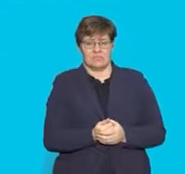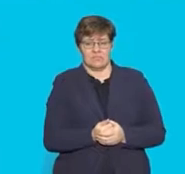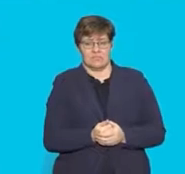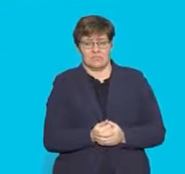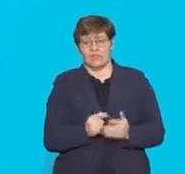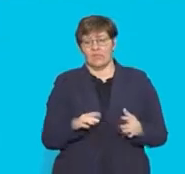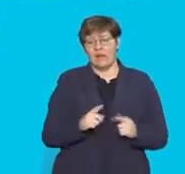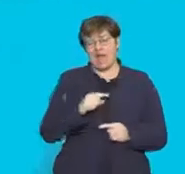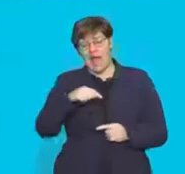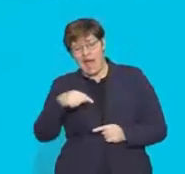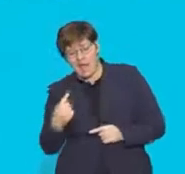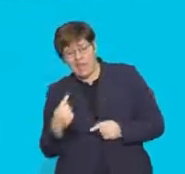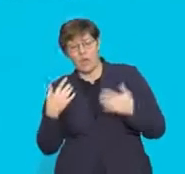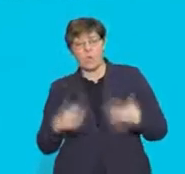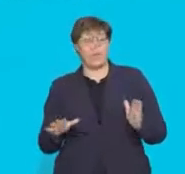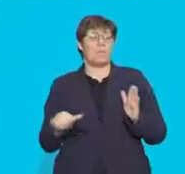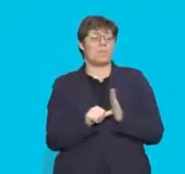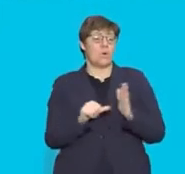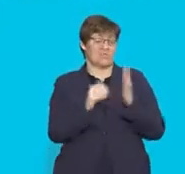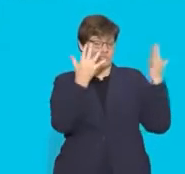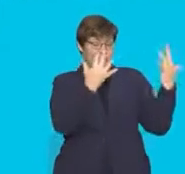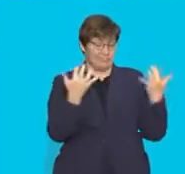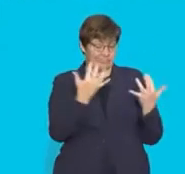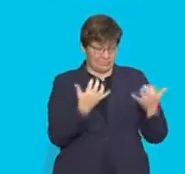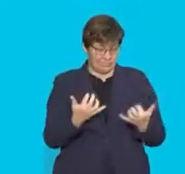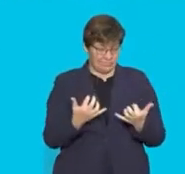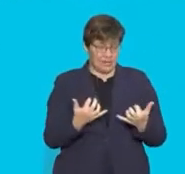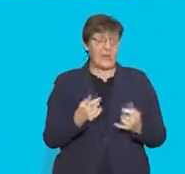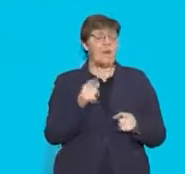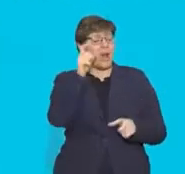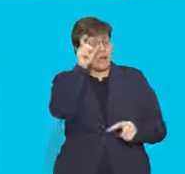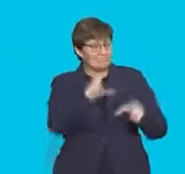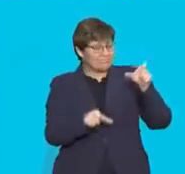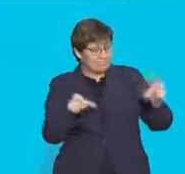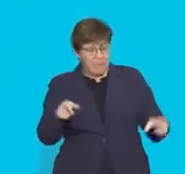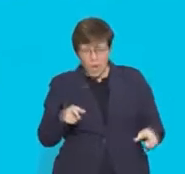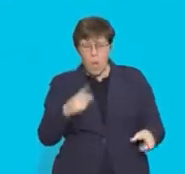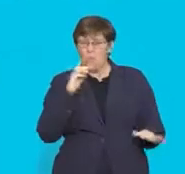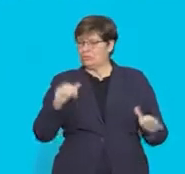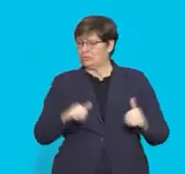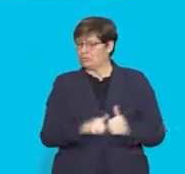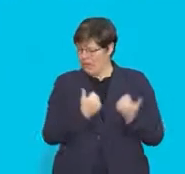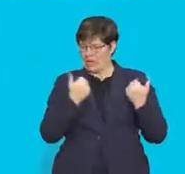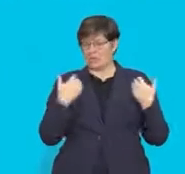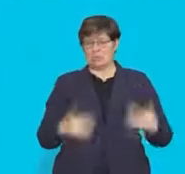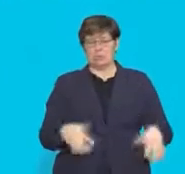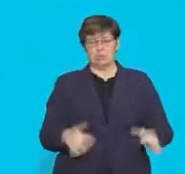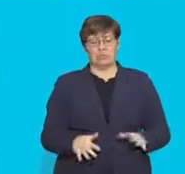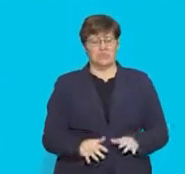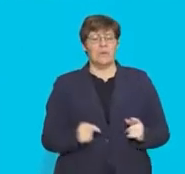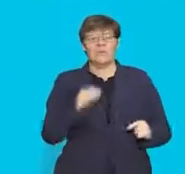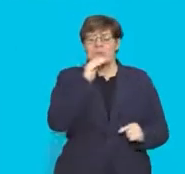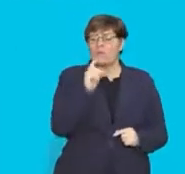another important calculation that learners often are challenged with is how do we